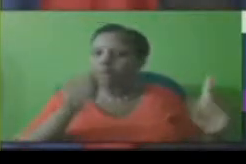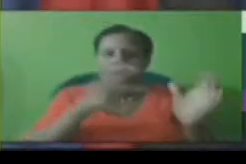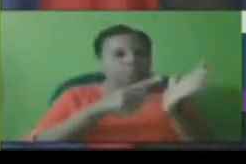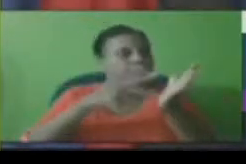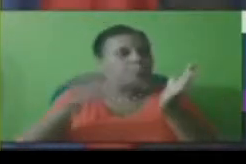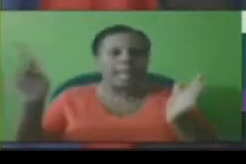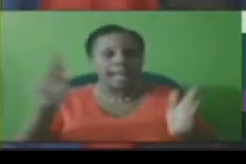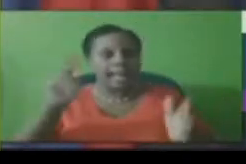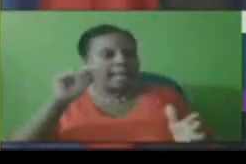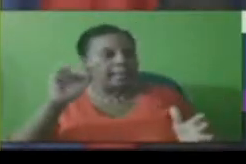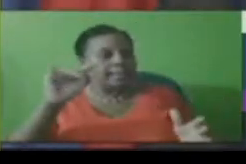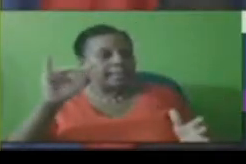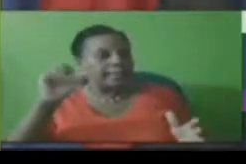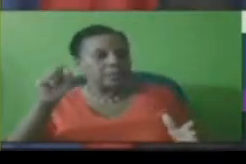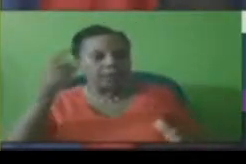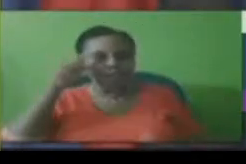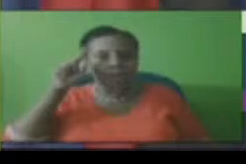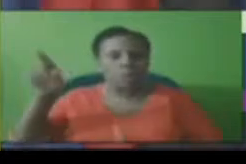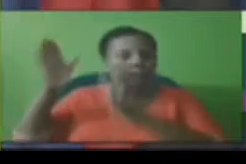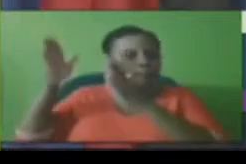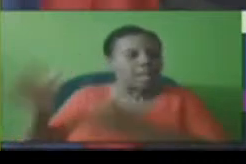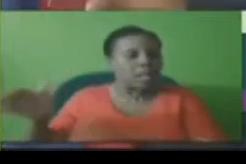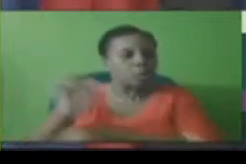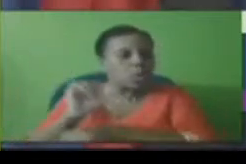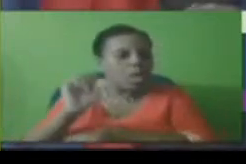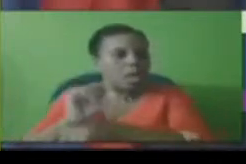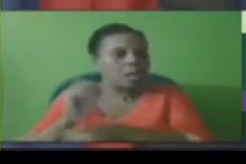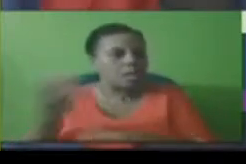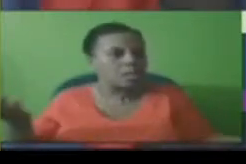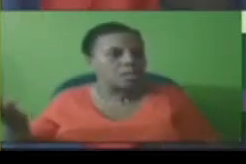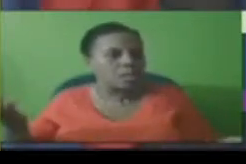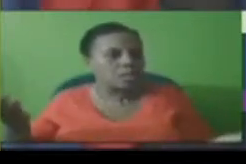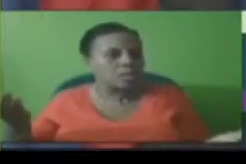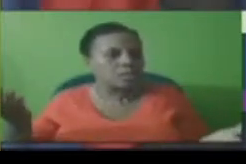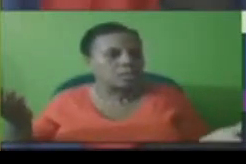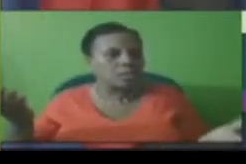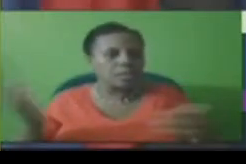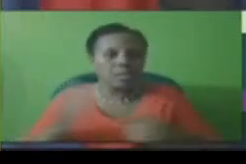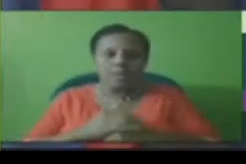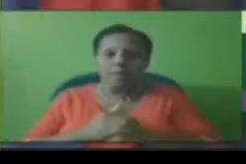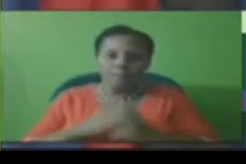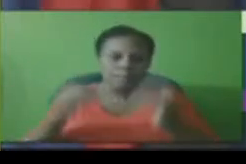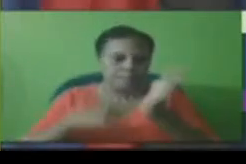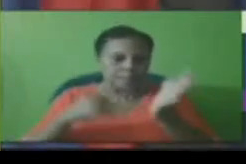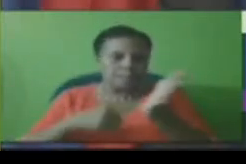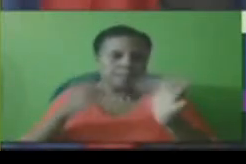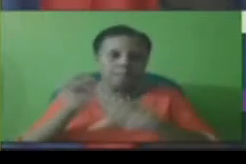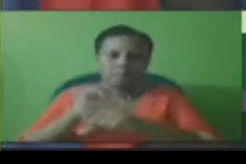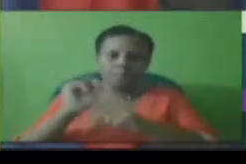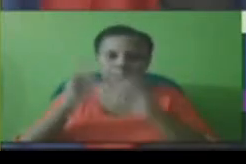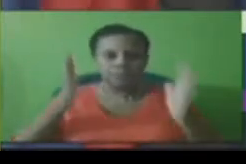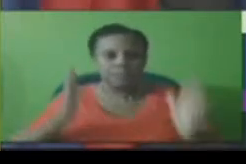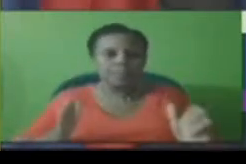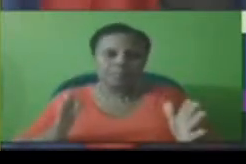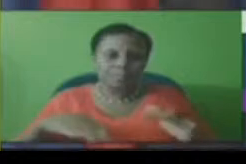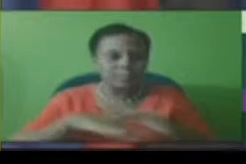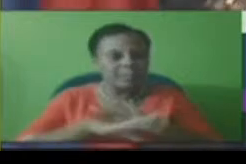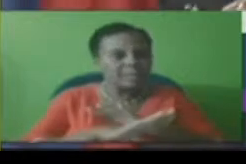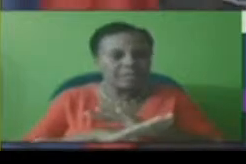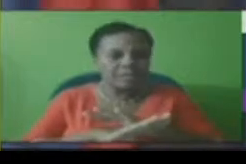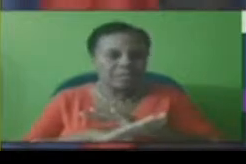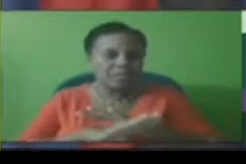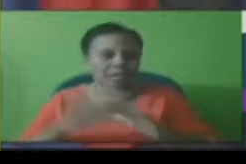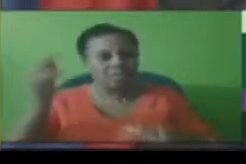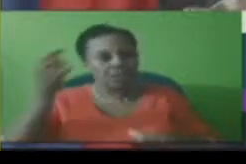We have found instances where workers come to the government department to qualify for the government grant, only to be